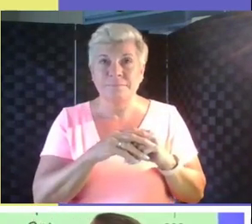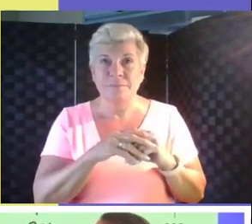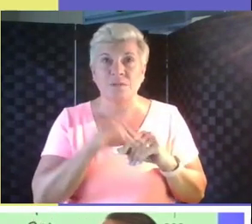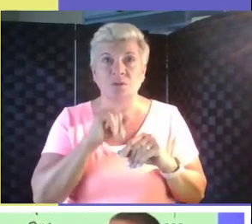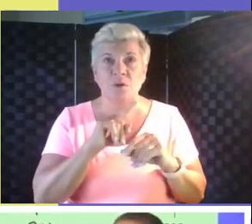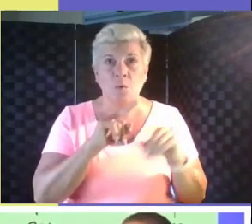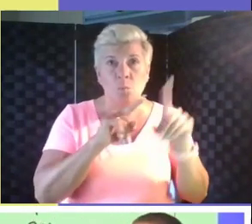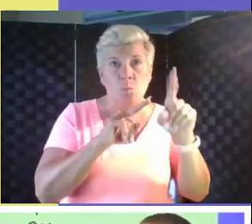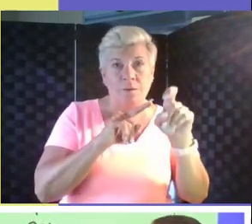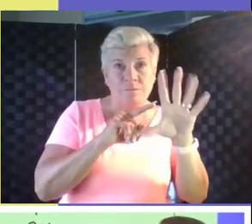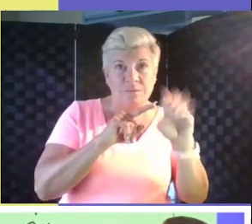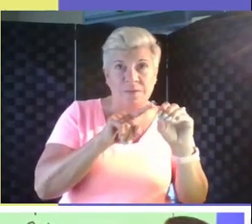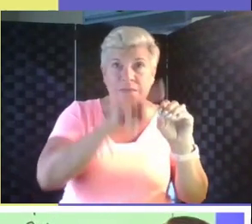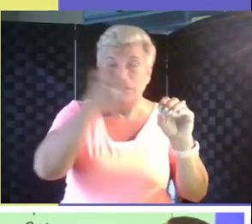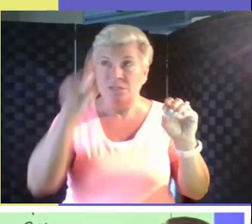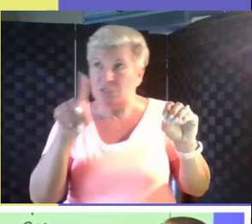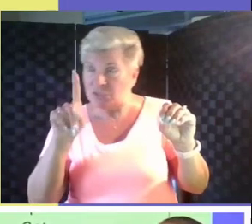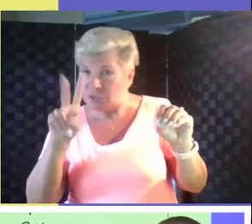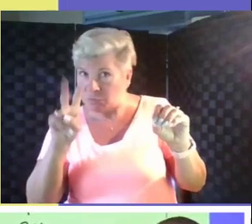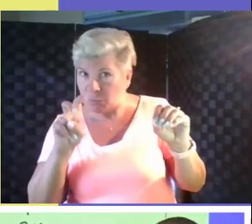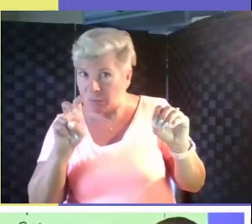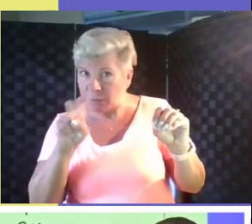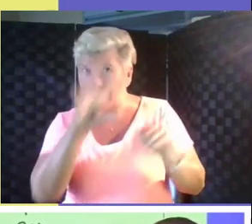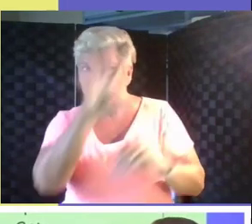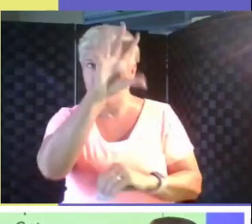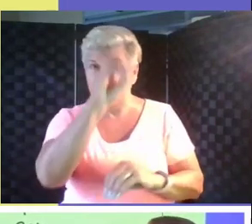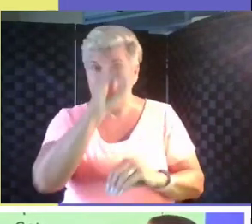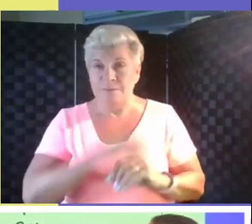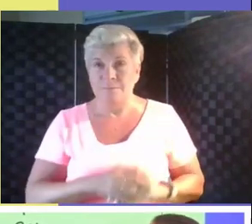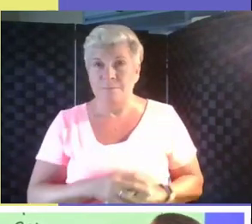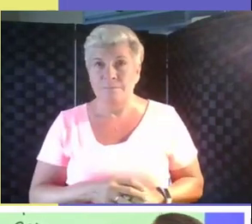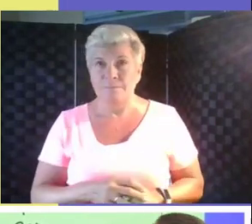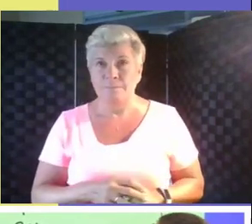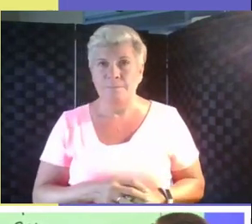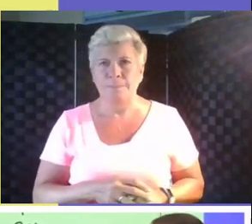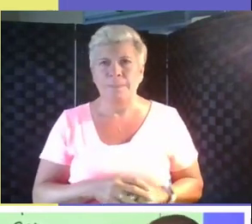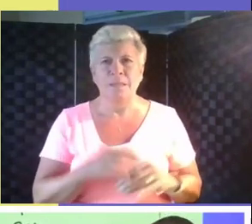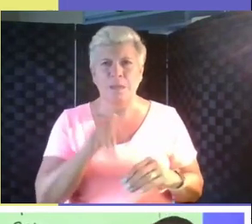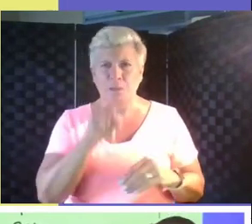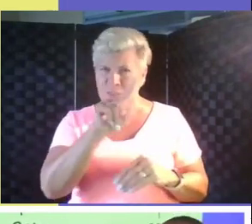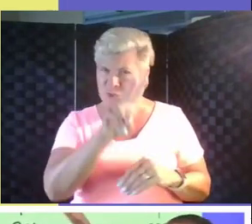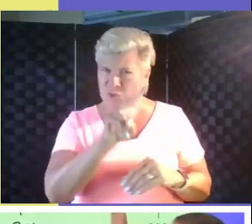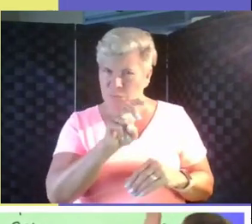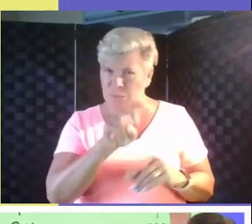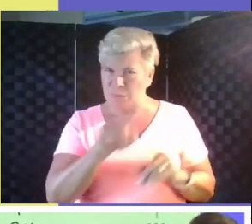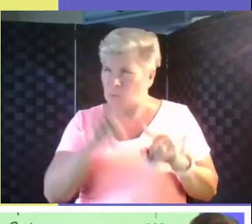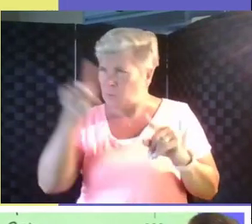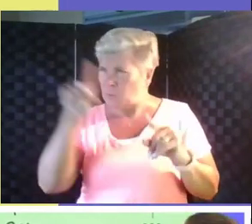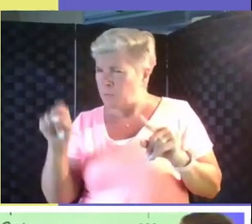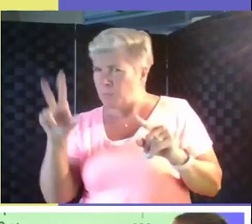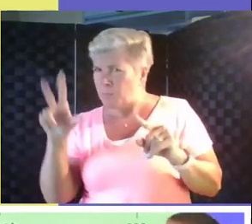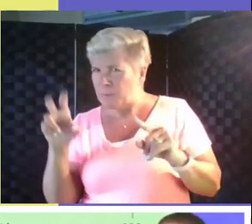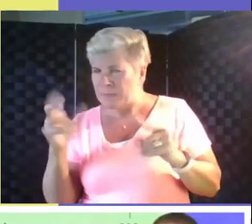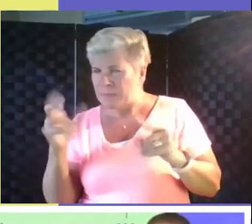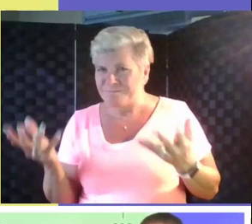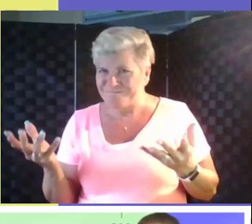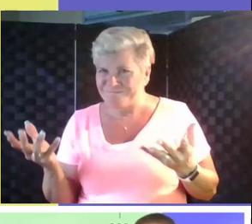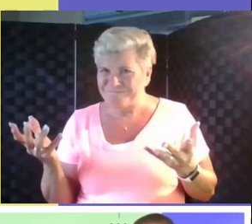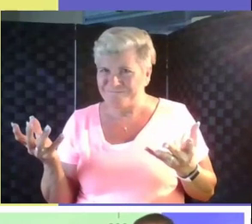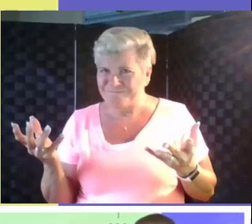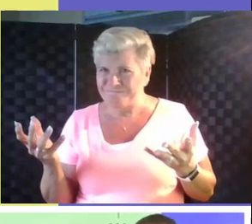So from 150 to 200 is 50. Well, I'm at 200. I need to get to